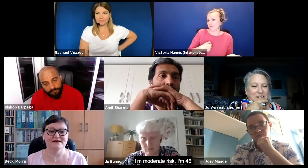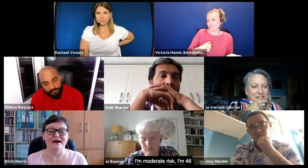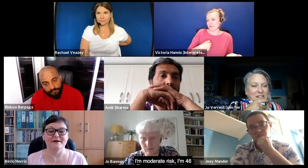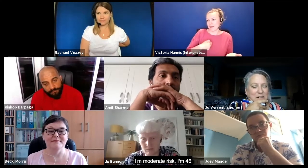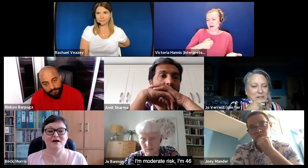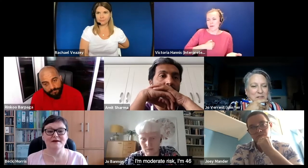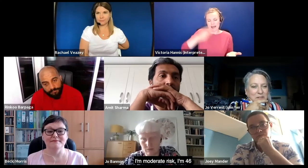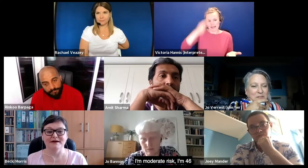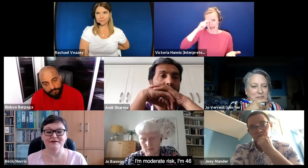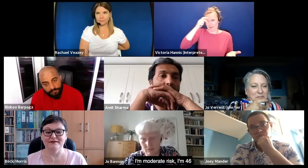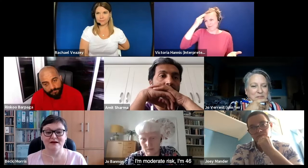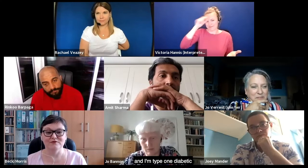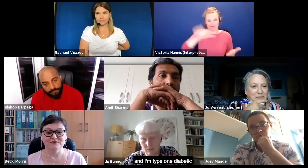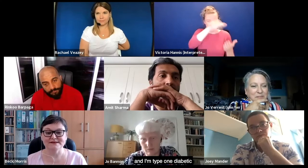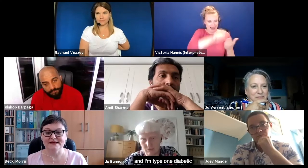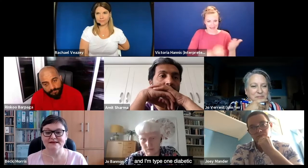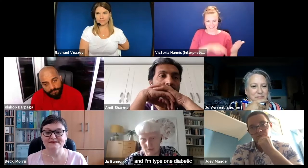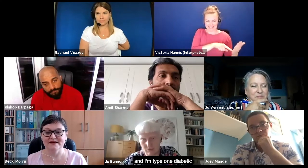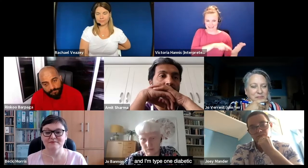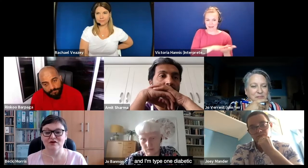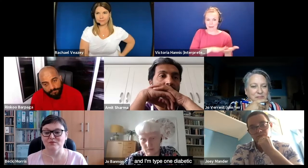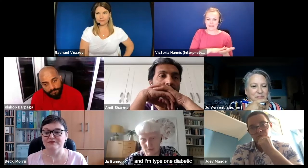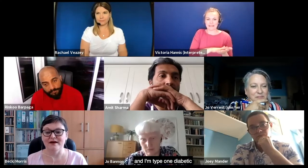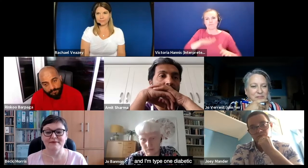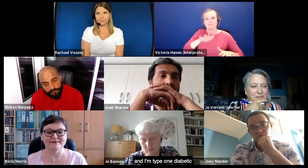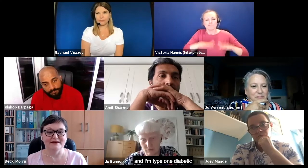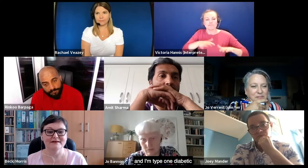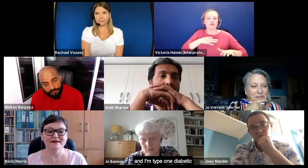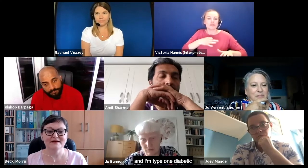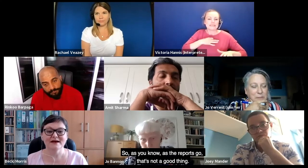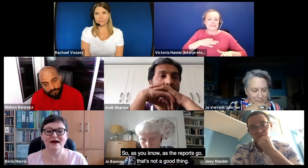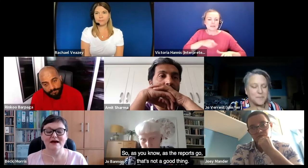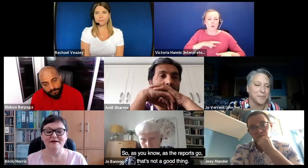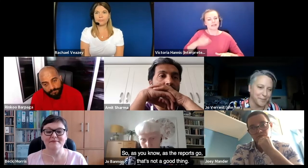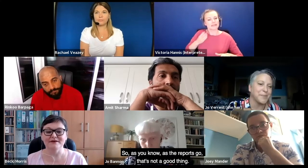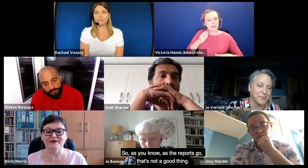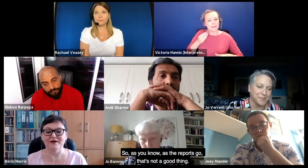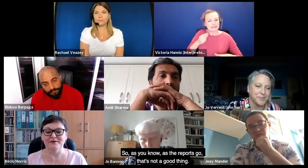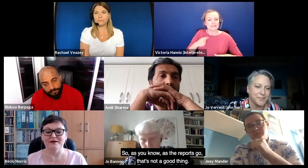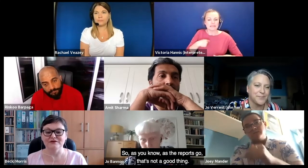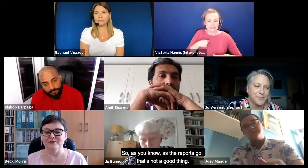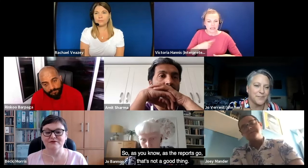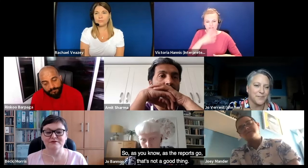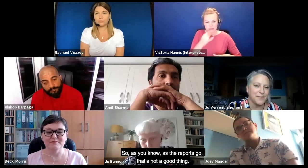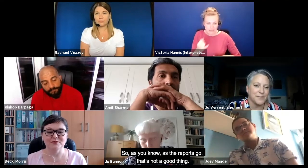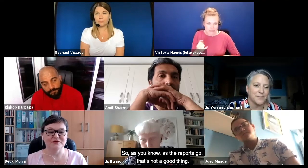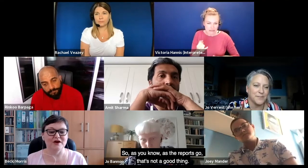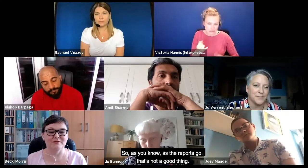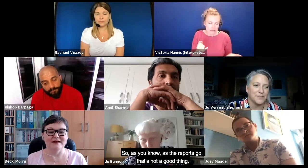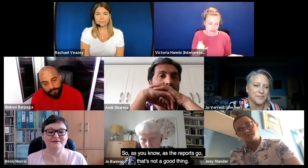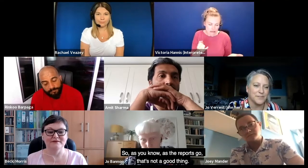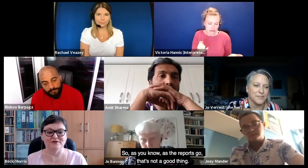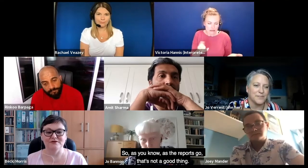risk. I'm 46 and I'm type 1 diabetic. So as you know, as the reports